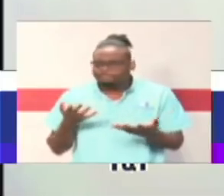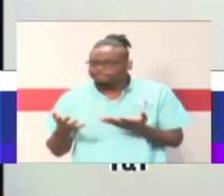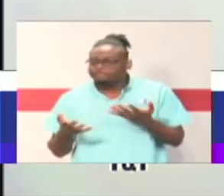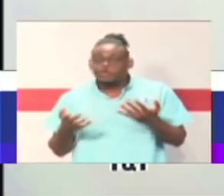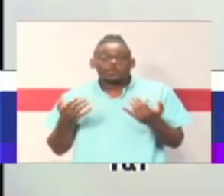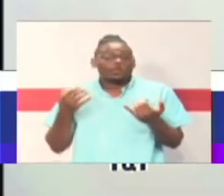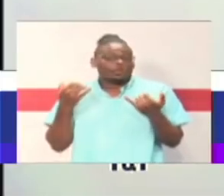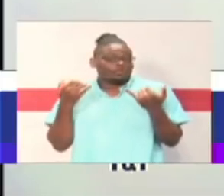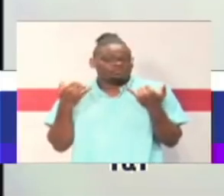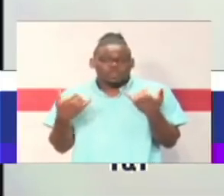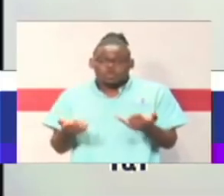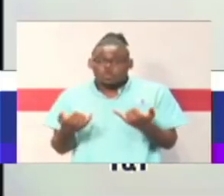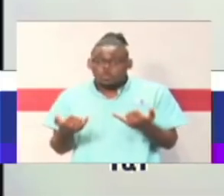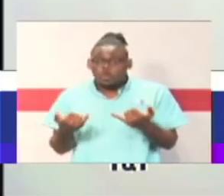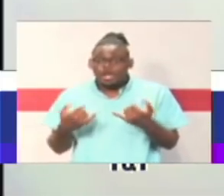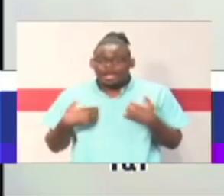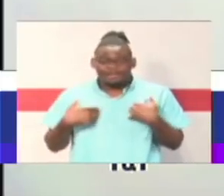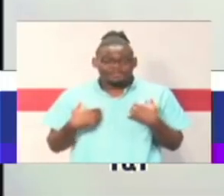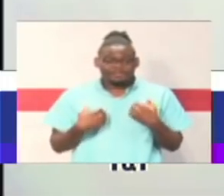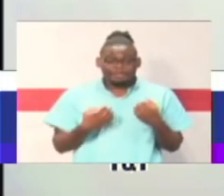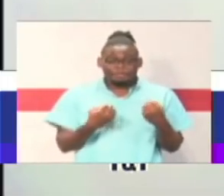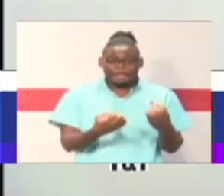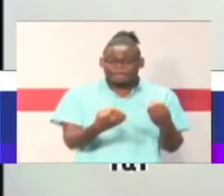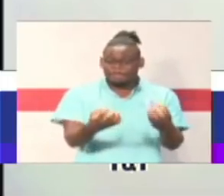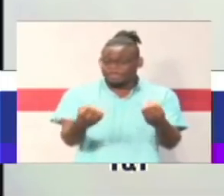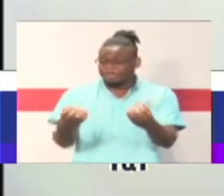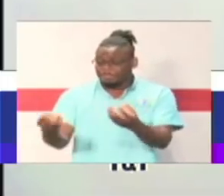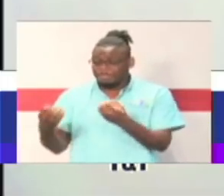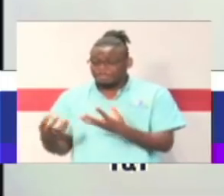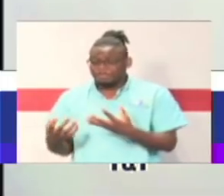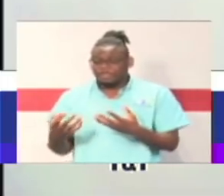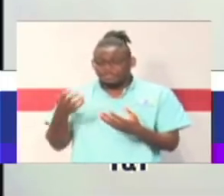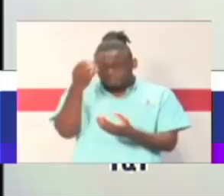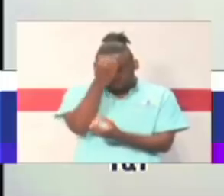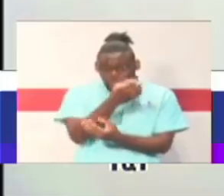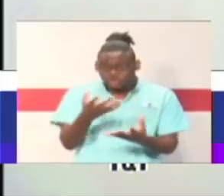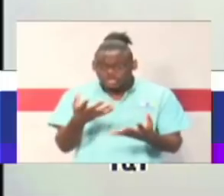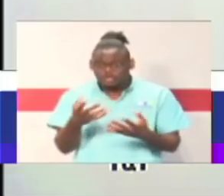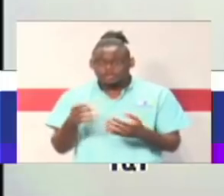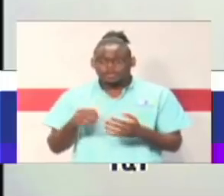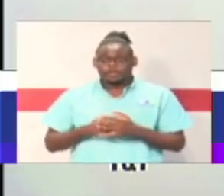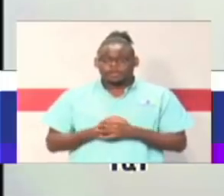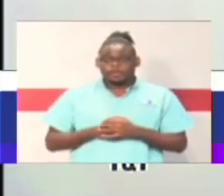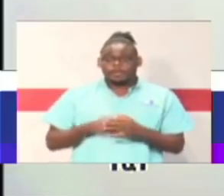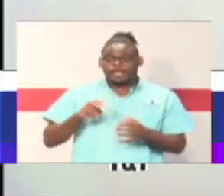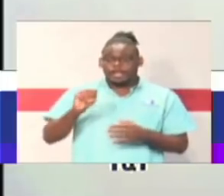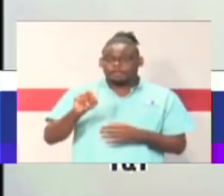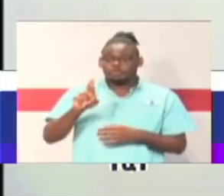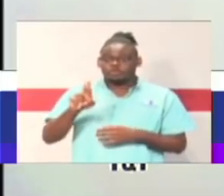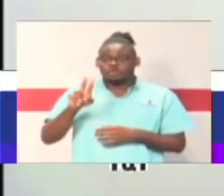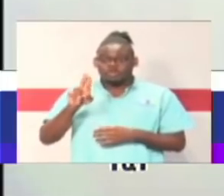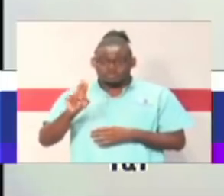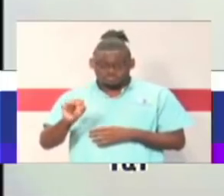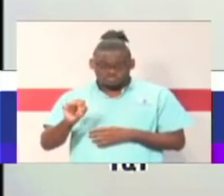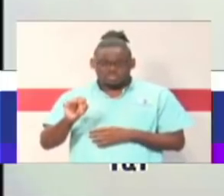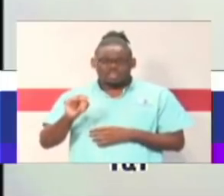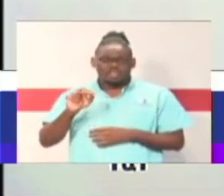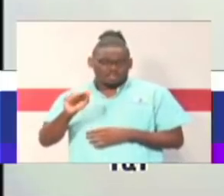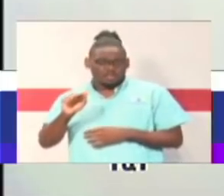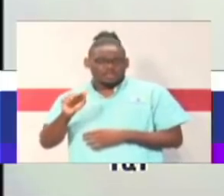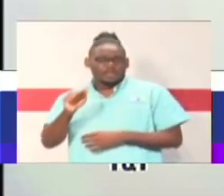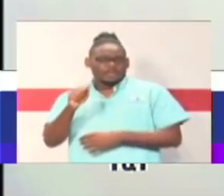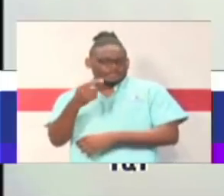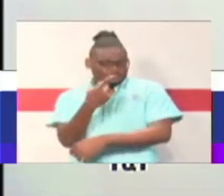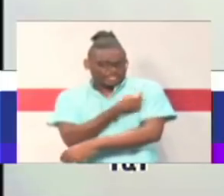the case. The mRNA vaccines, like the Pfizer vaccine, have been widely used for pregnant women in the US and